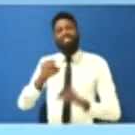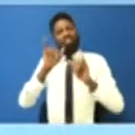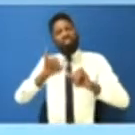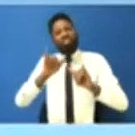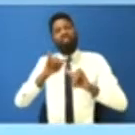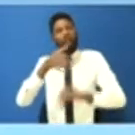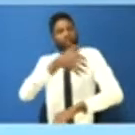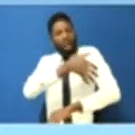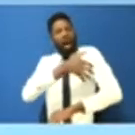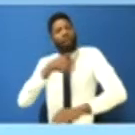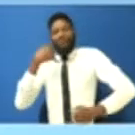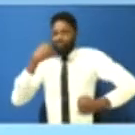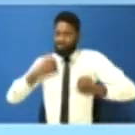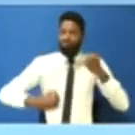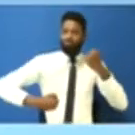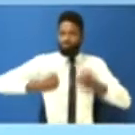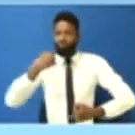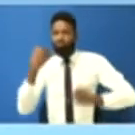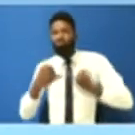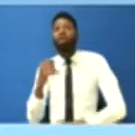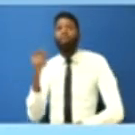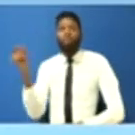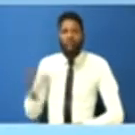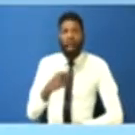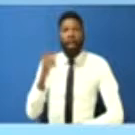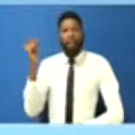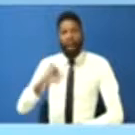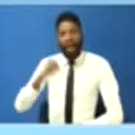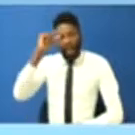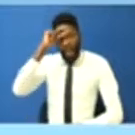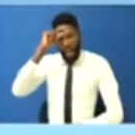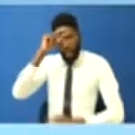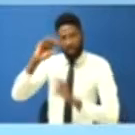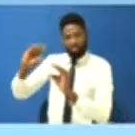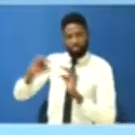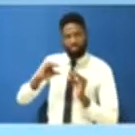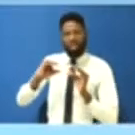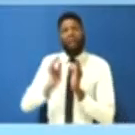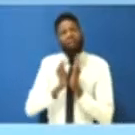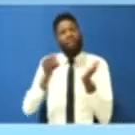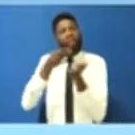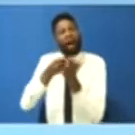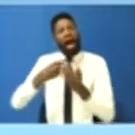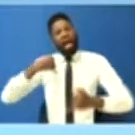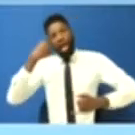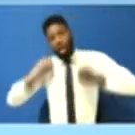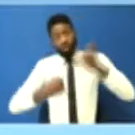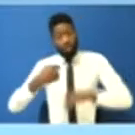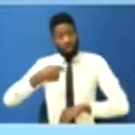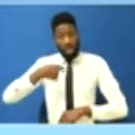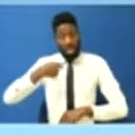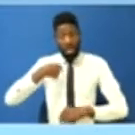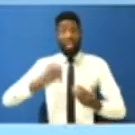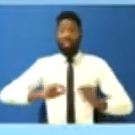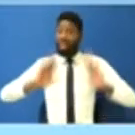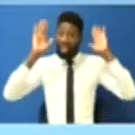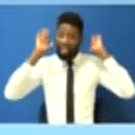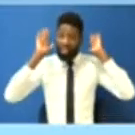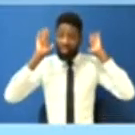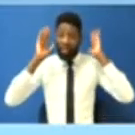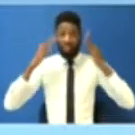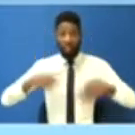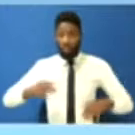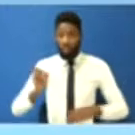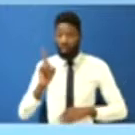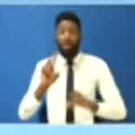power and enjoy a salary from government they enjoy public money i did not quit on you if i quit on you i would